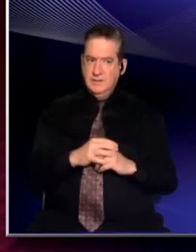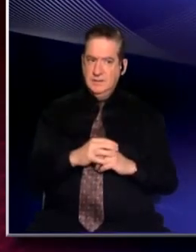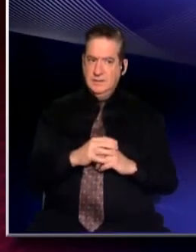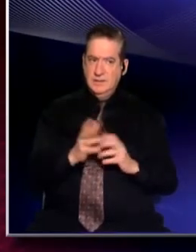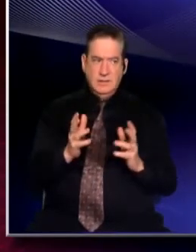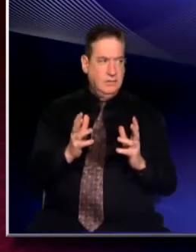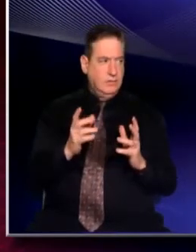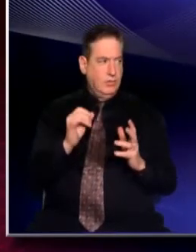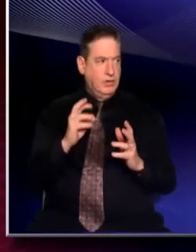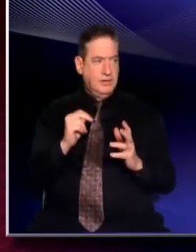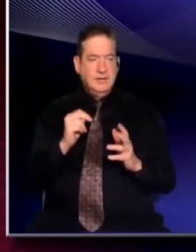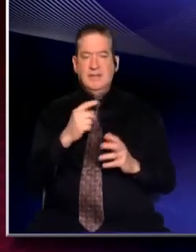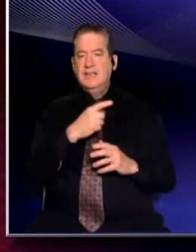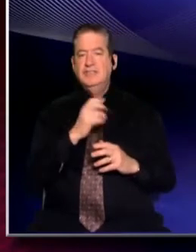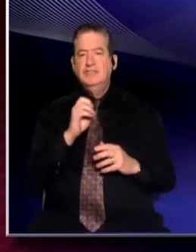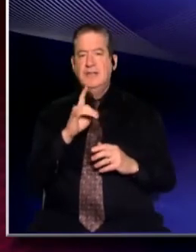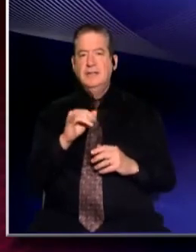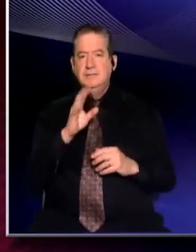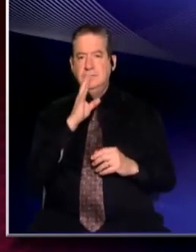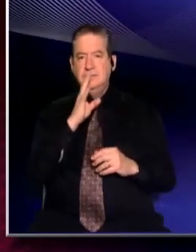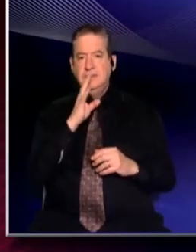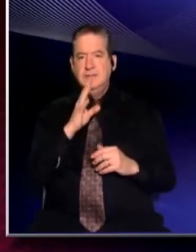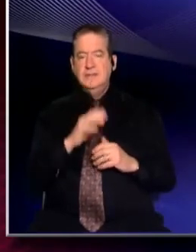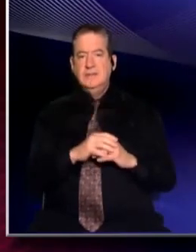This is Gordon. Shelley speaking. I'd